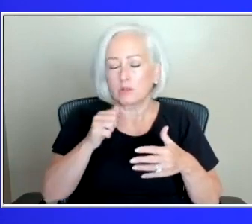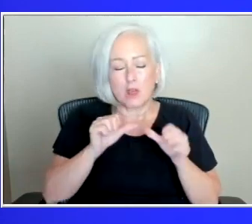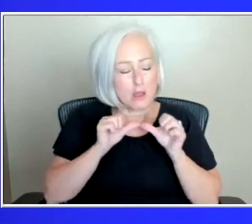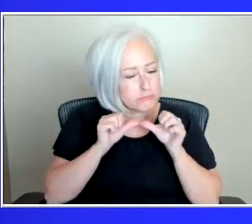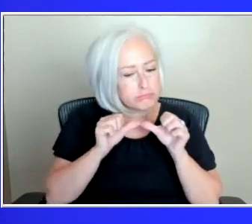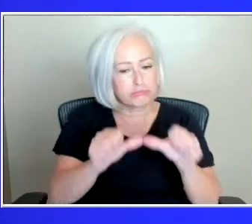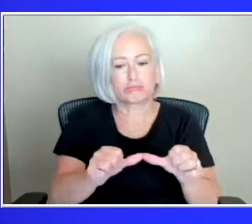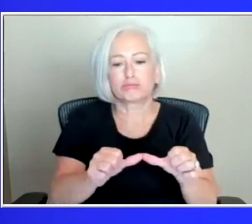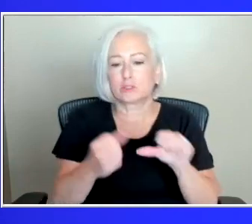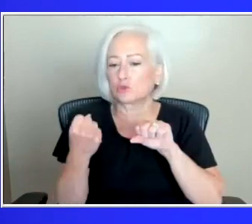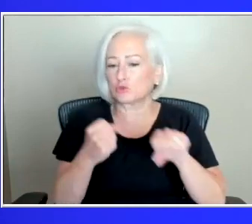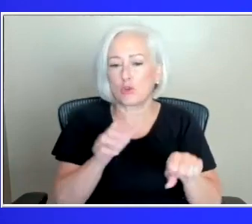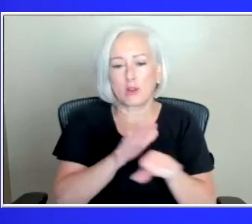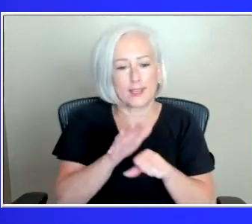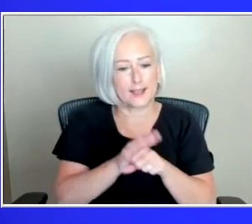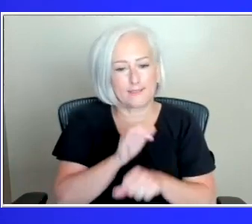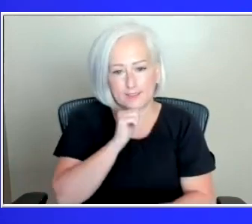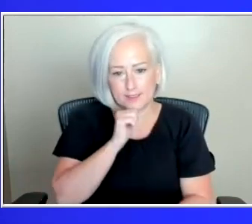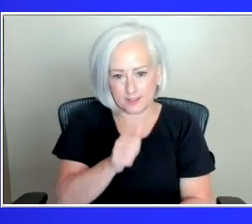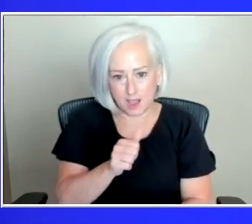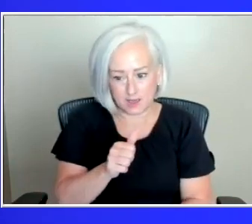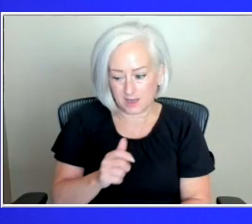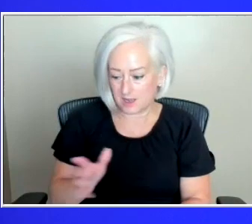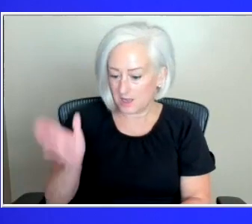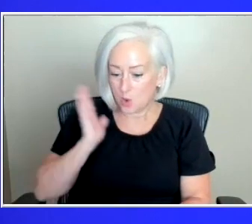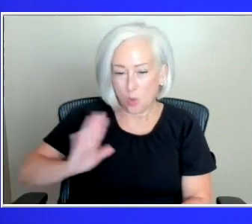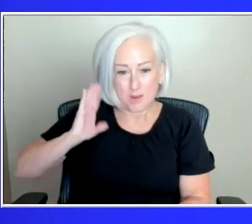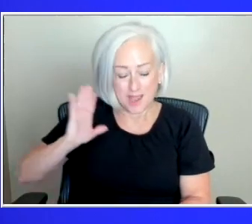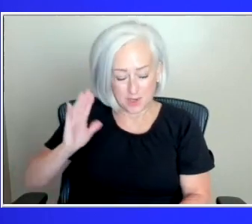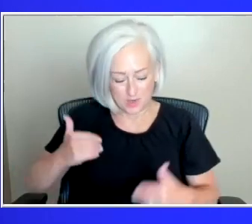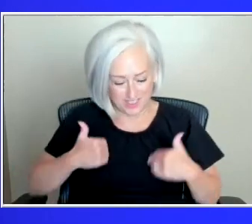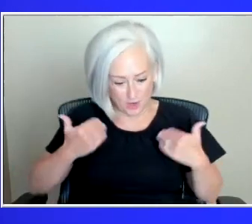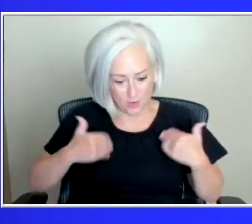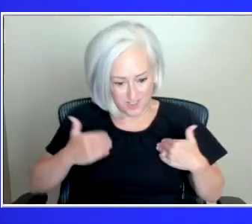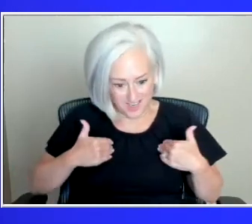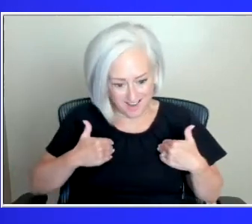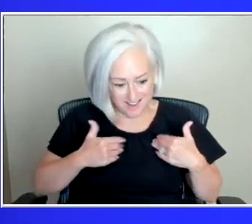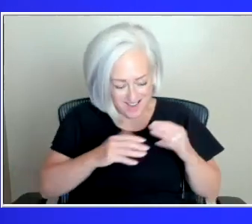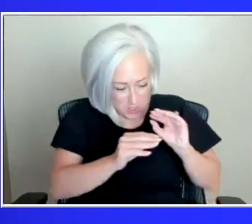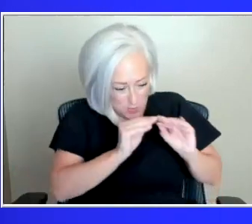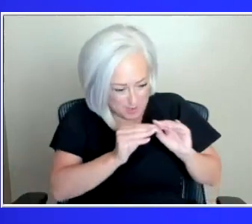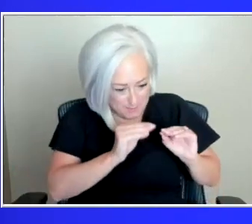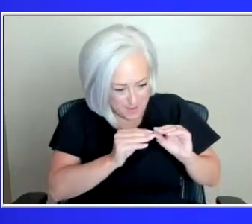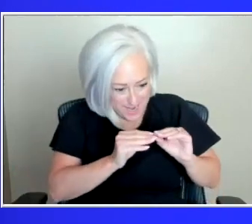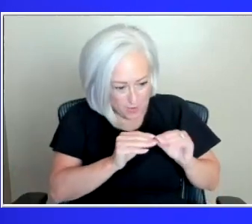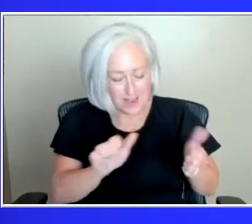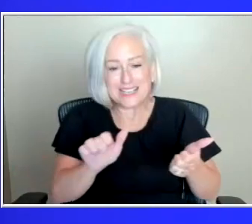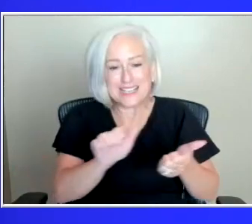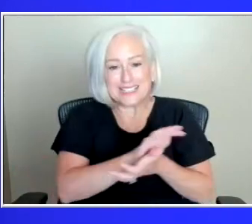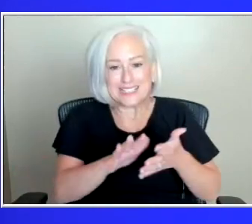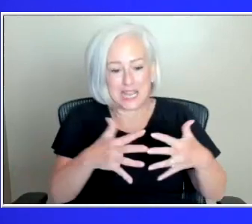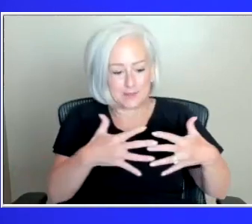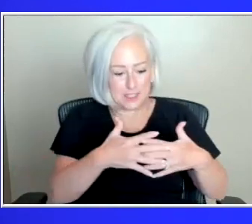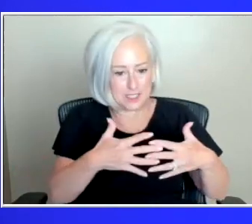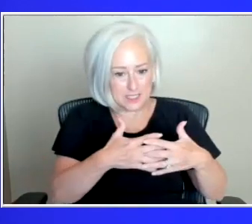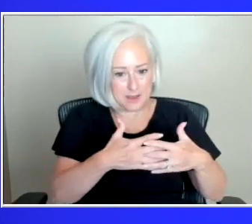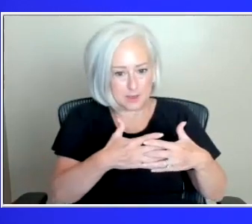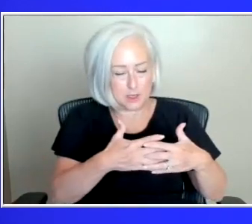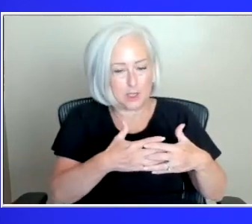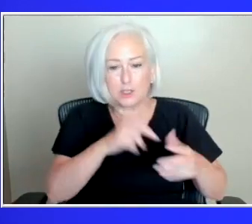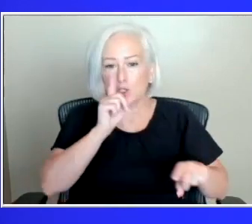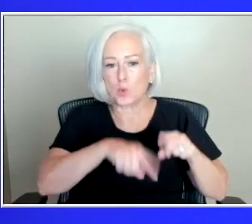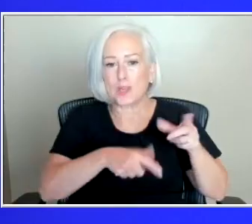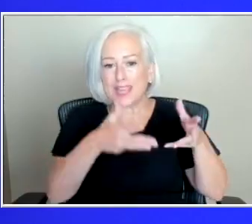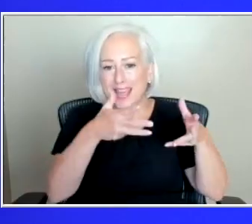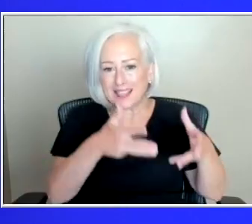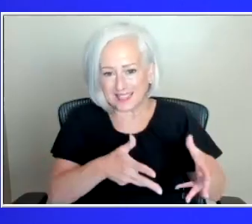we have to divide it as a young child, it damages it, and there's scar tissue in that area, and you can't repair. So leave her own tissue as a functioning valve. It has to